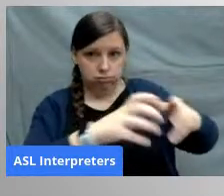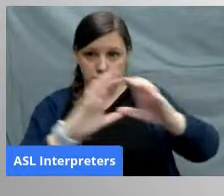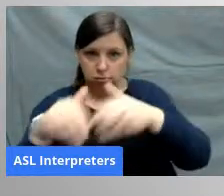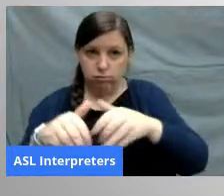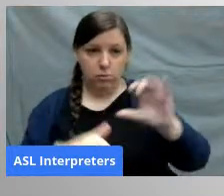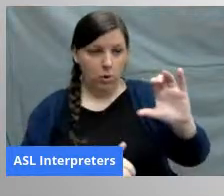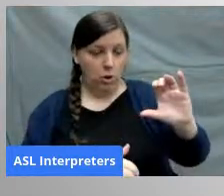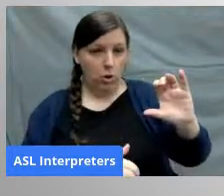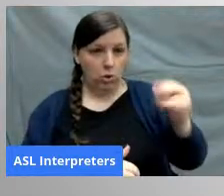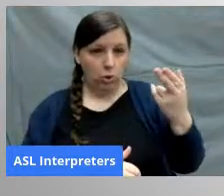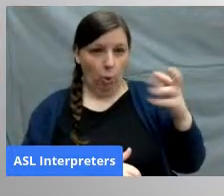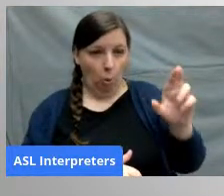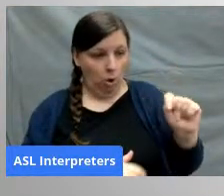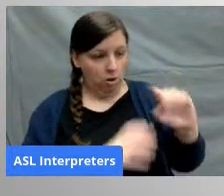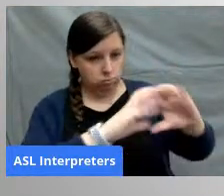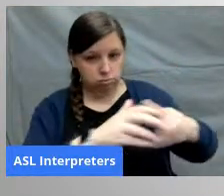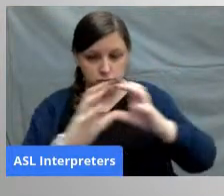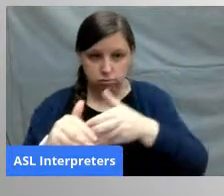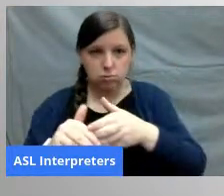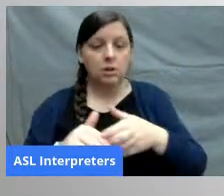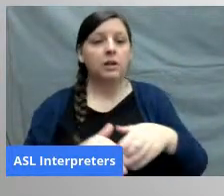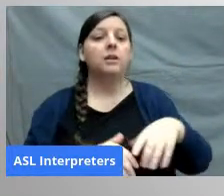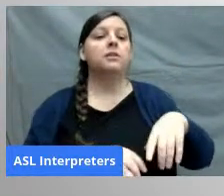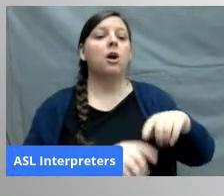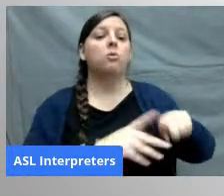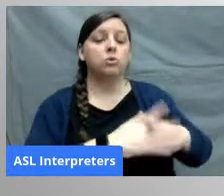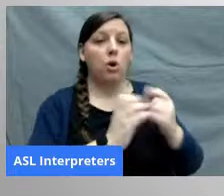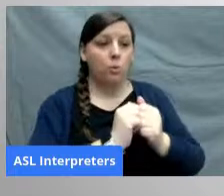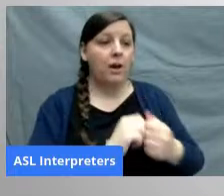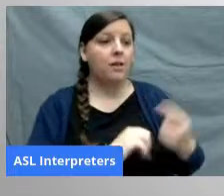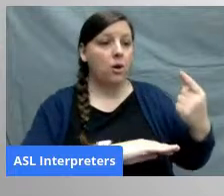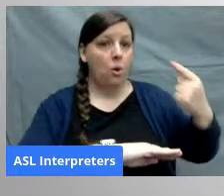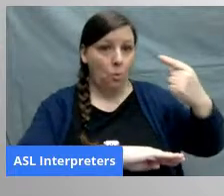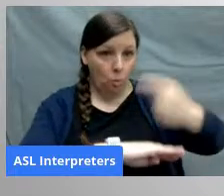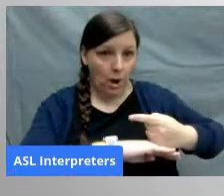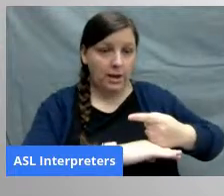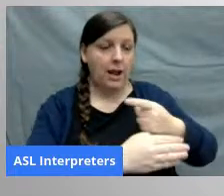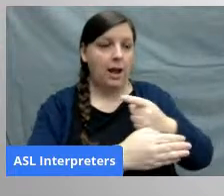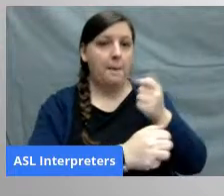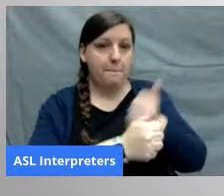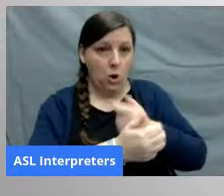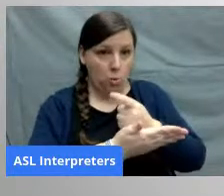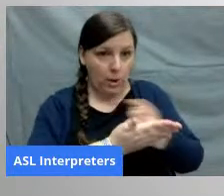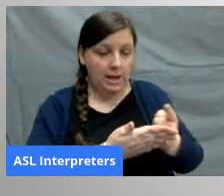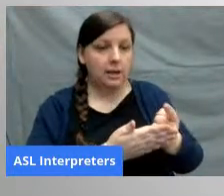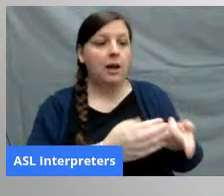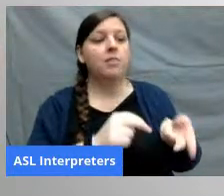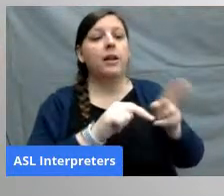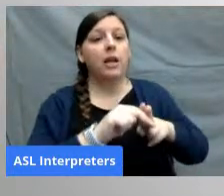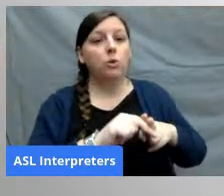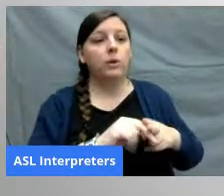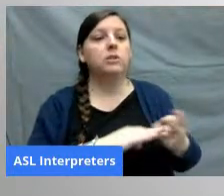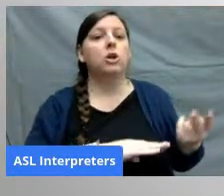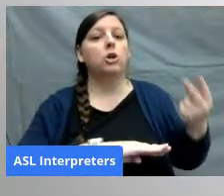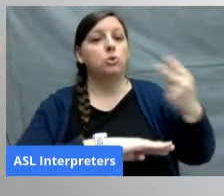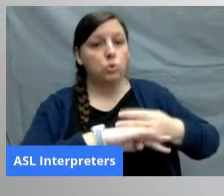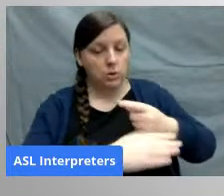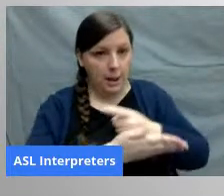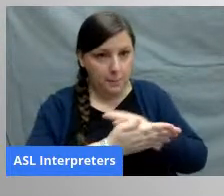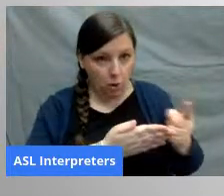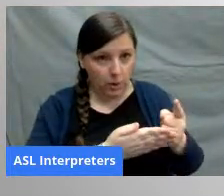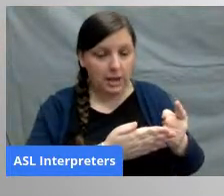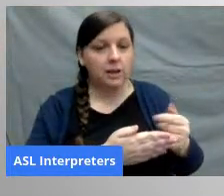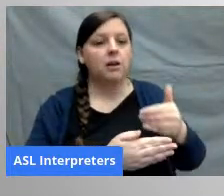week, increase to 2 days per week, until they are at 4 days per week, and then 5 days per week. We are